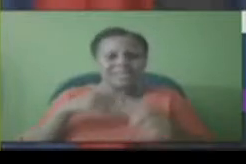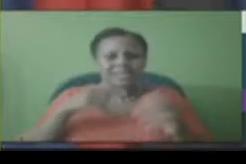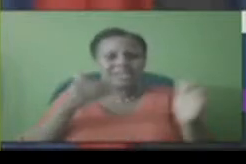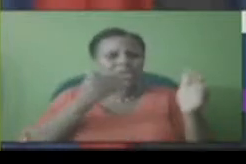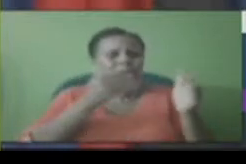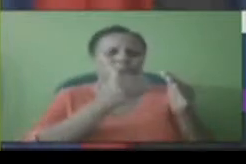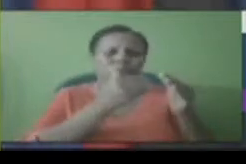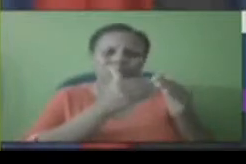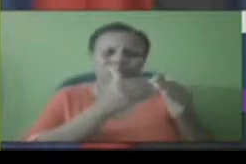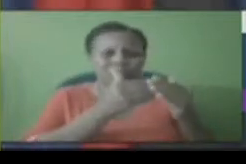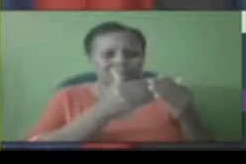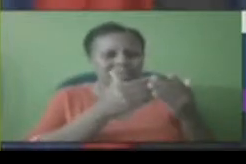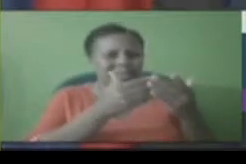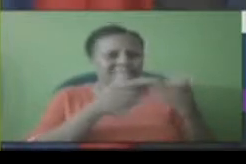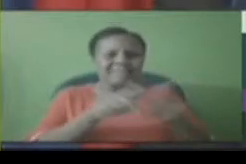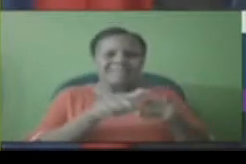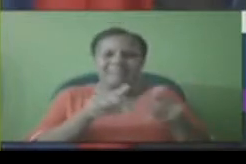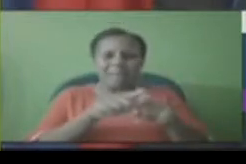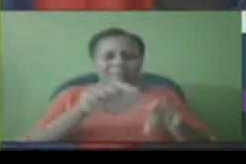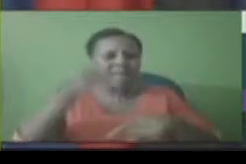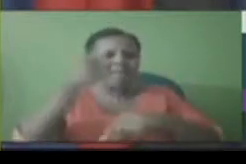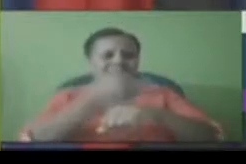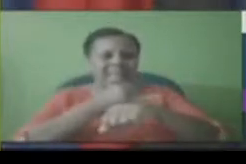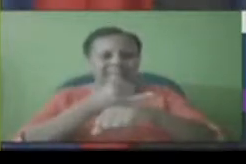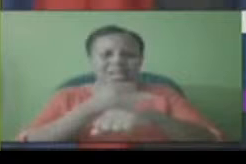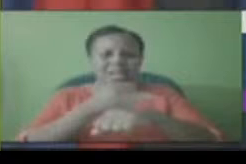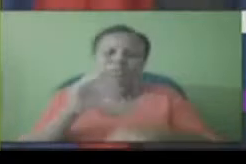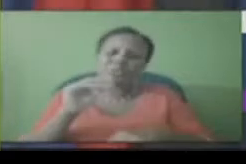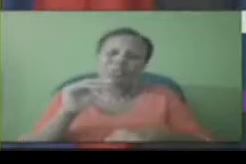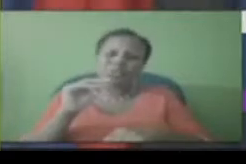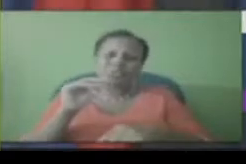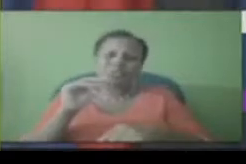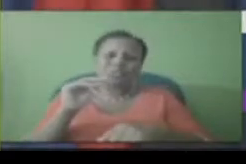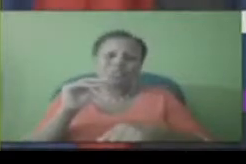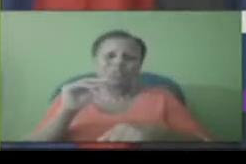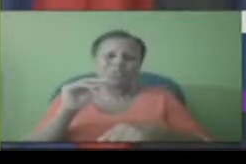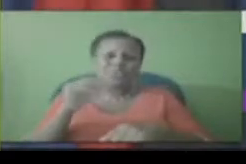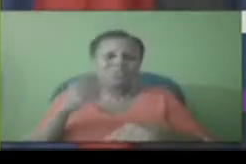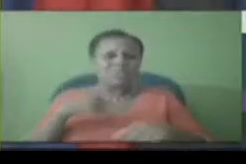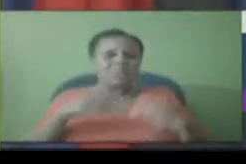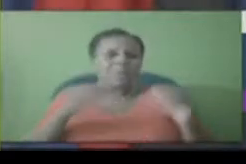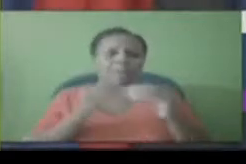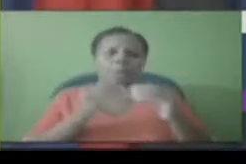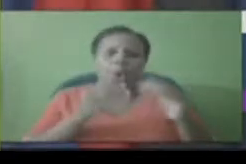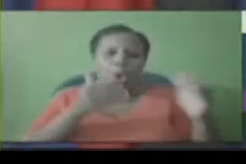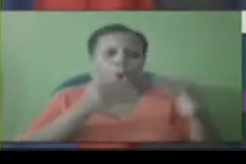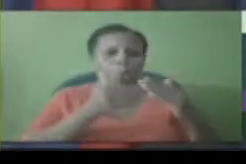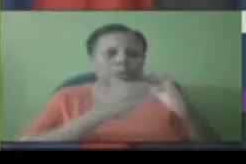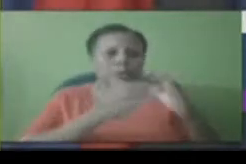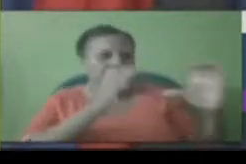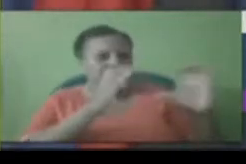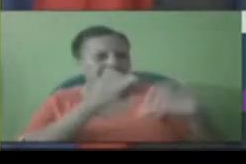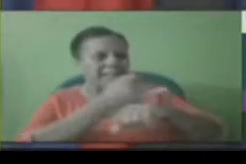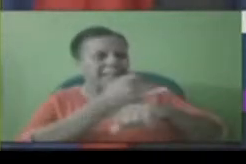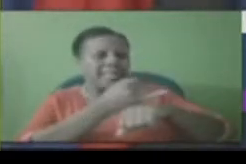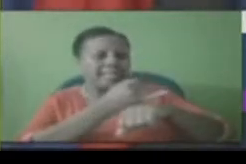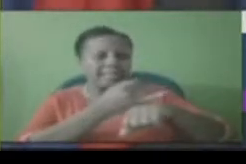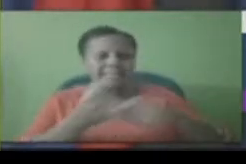Haiti started and never really stopped. It started with the inauguration of the